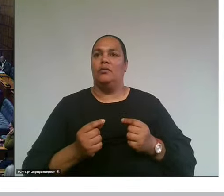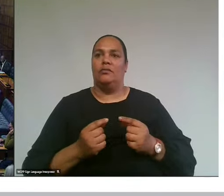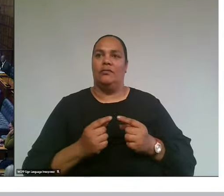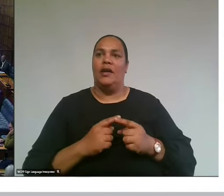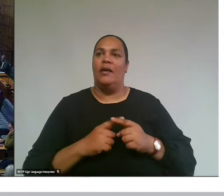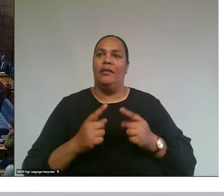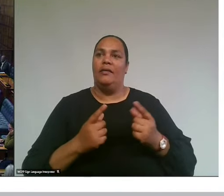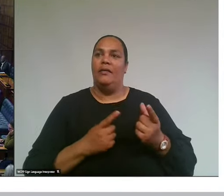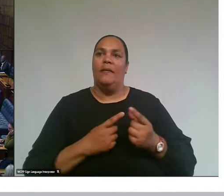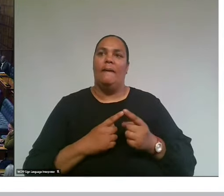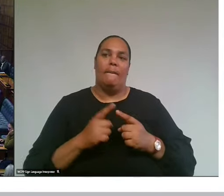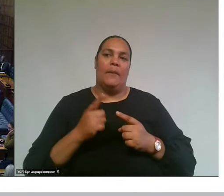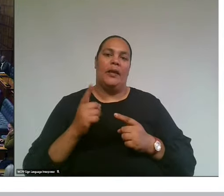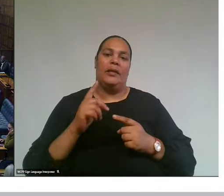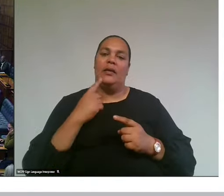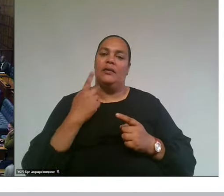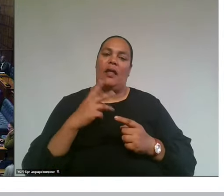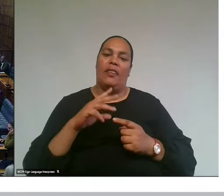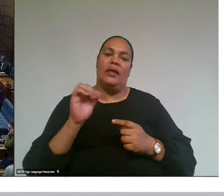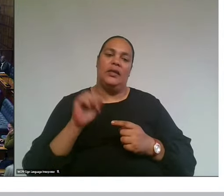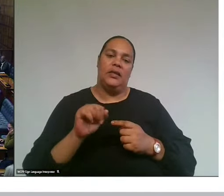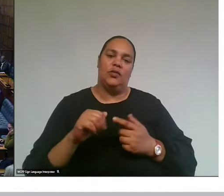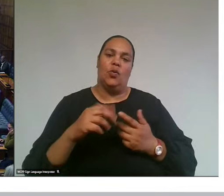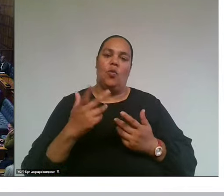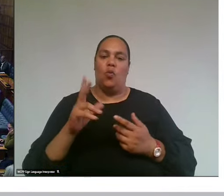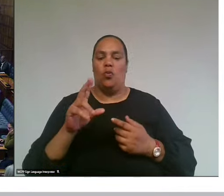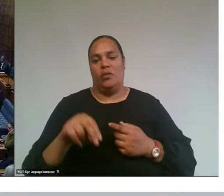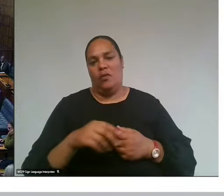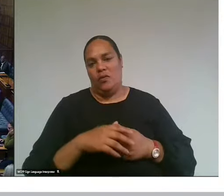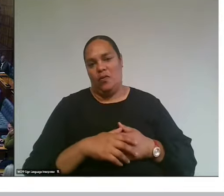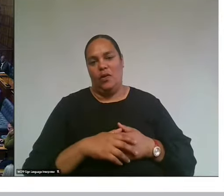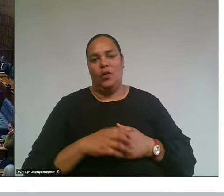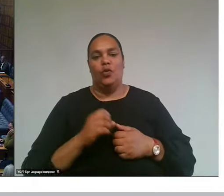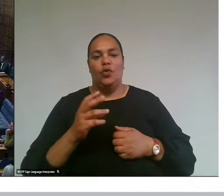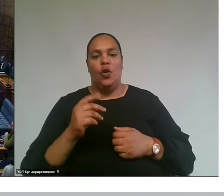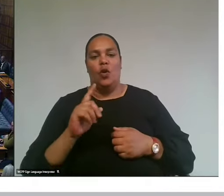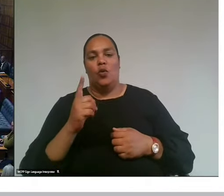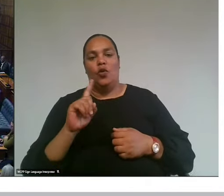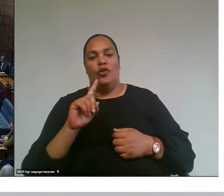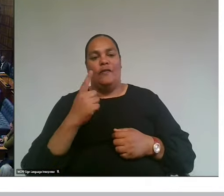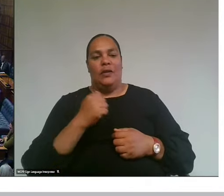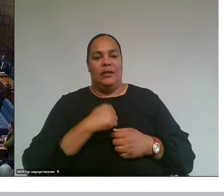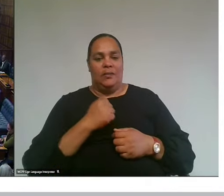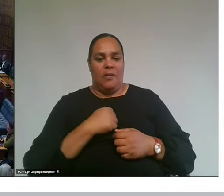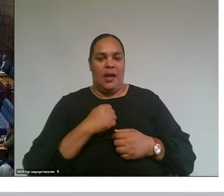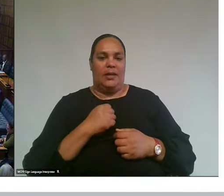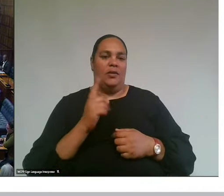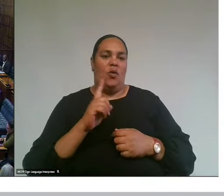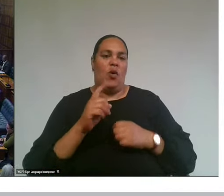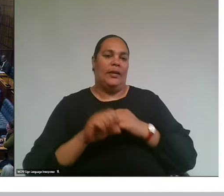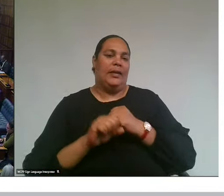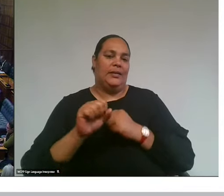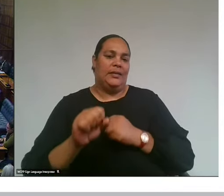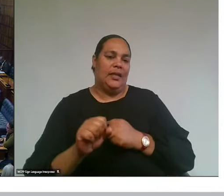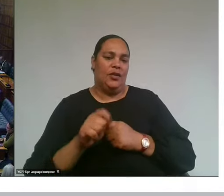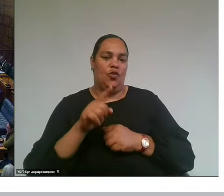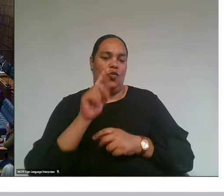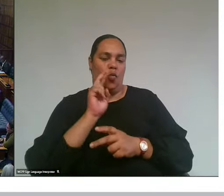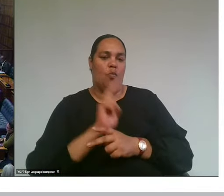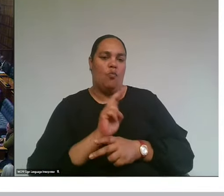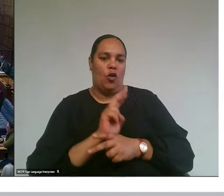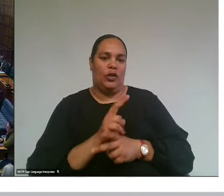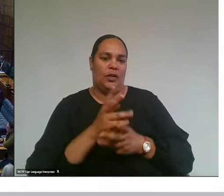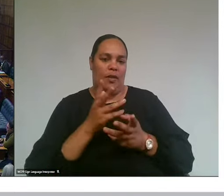those with either a yes or a or a no so my first question is to what extent uh are you monitoring